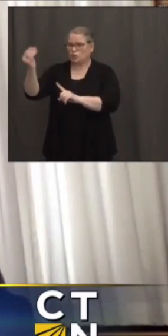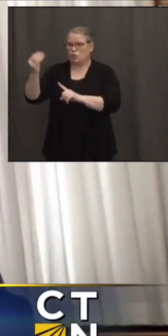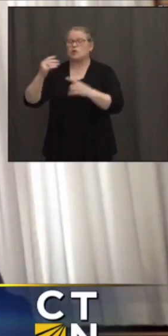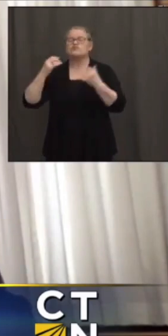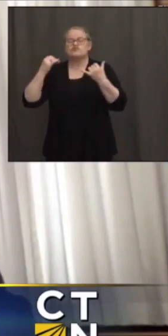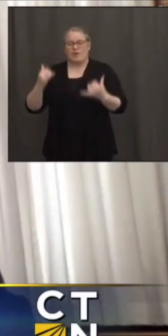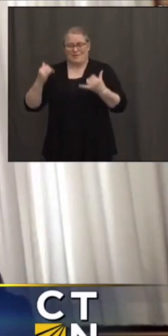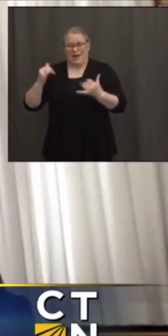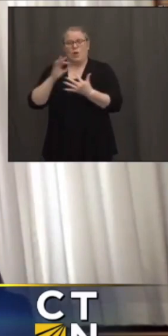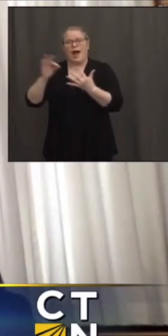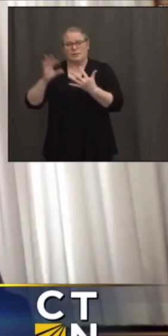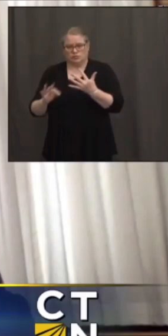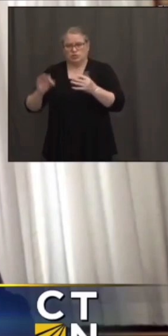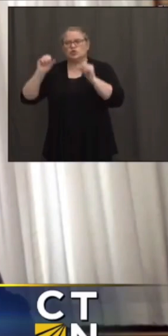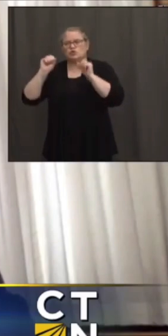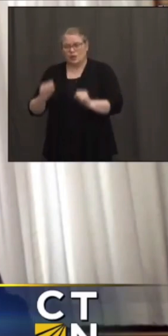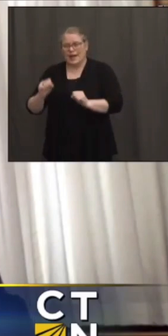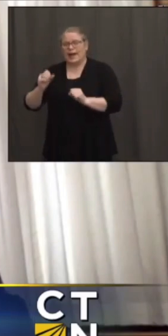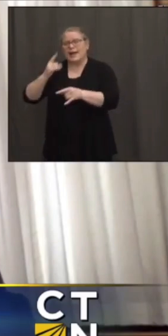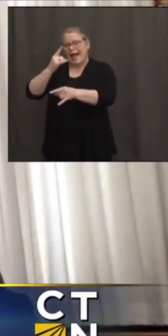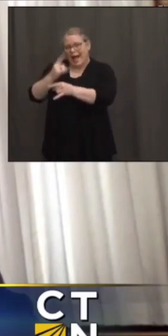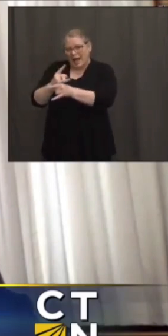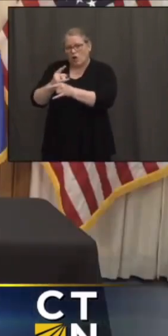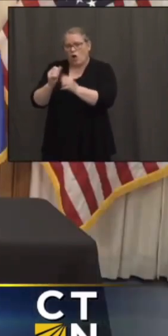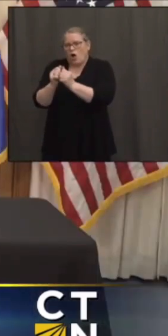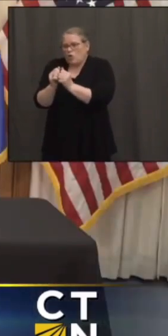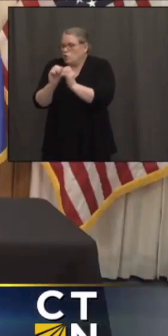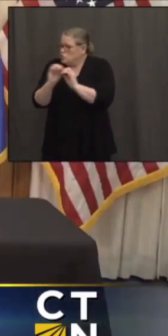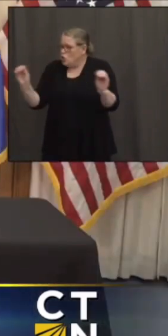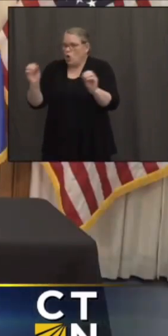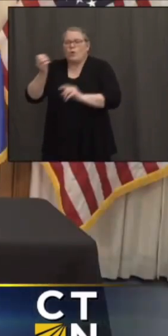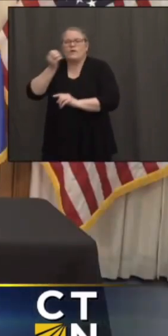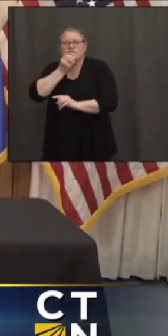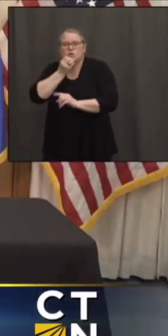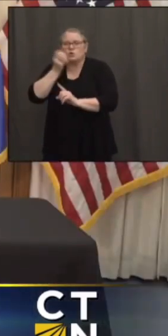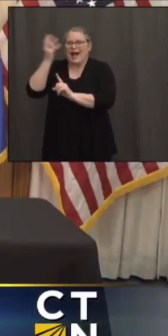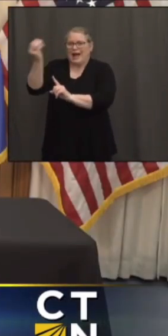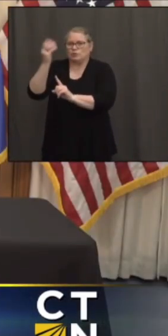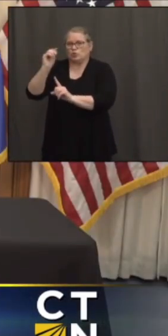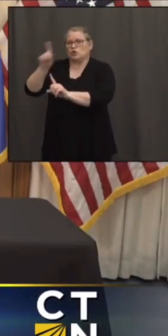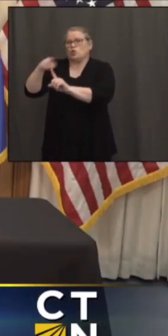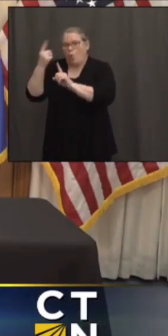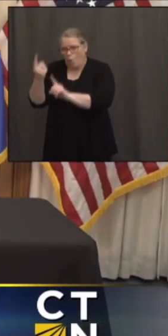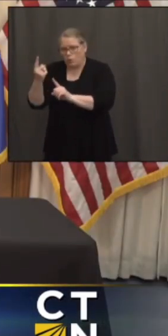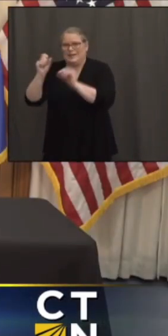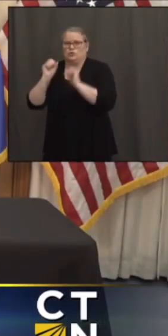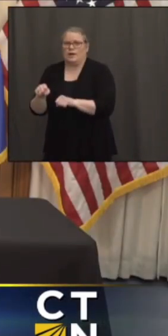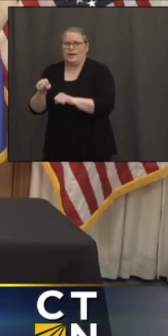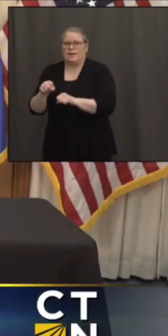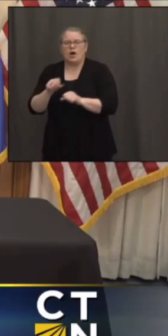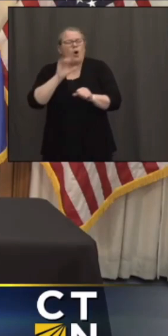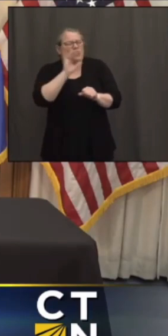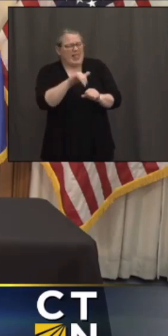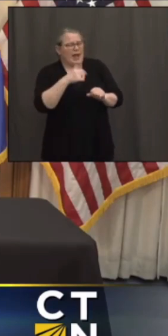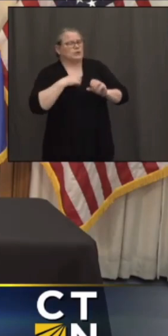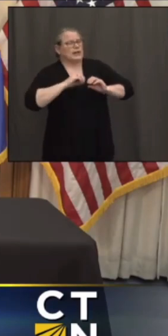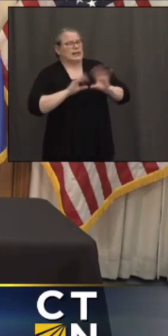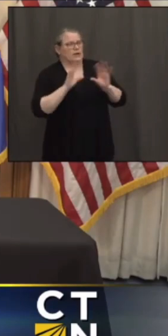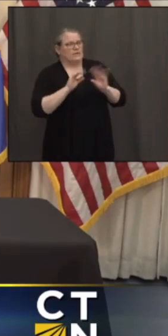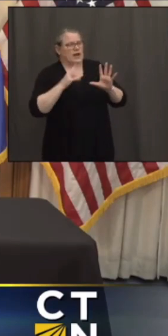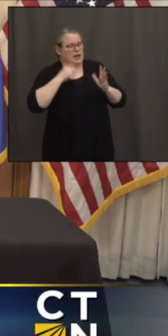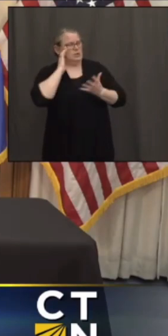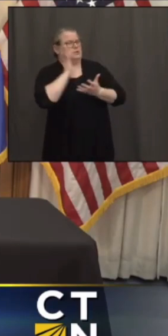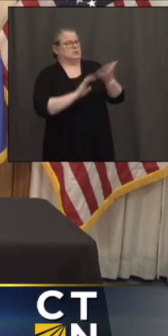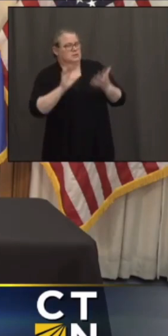serve alcohol without food outdoors only. Okay, that's what I was trying to clarify, so thank you, because I was